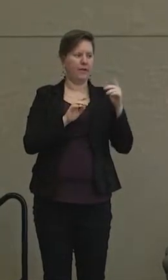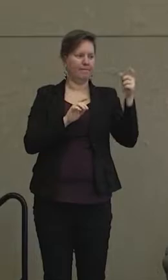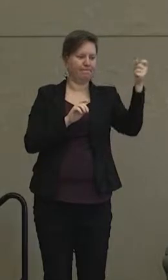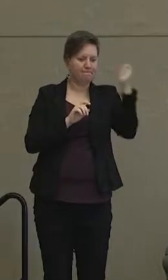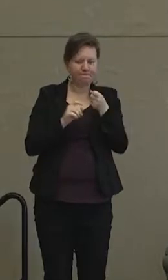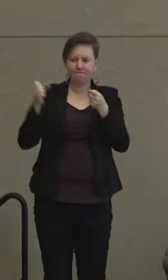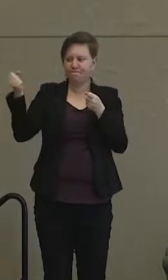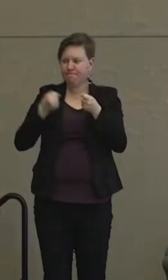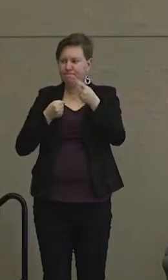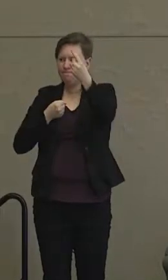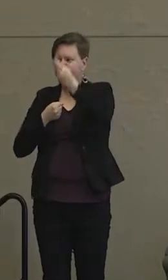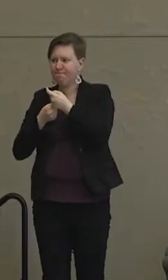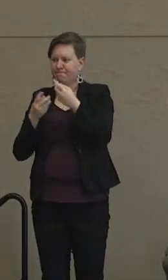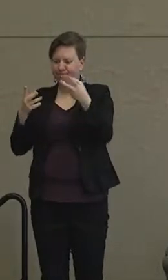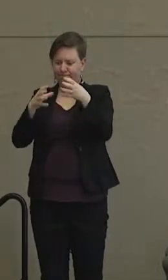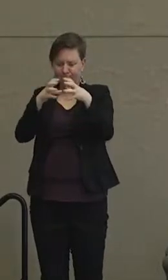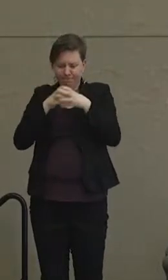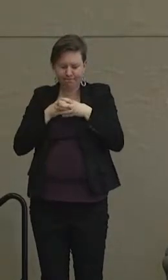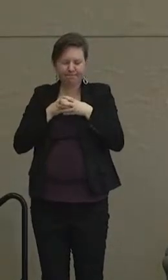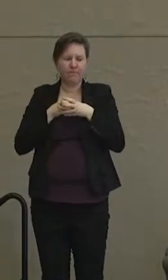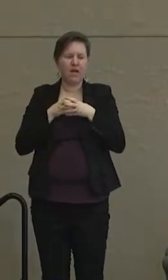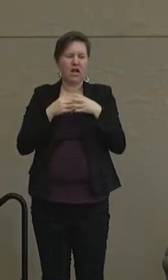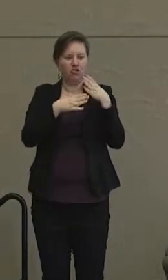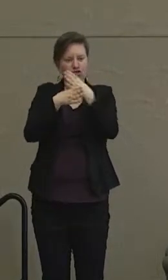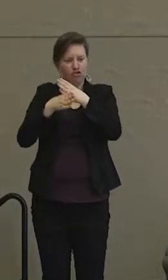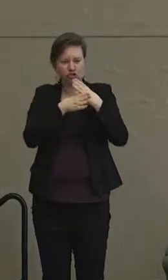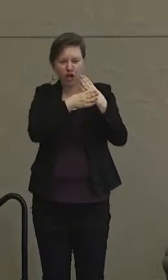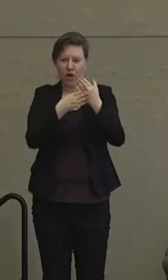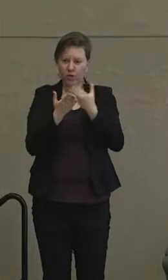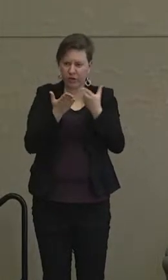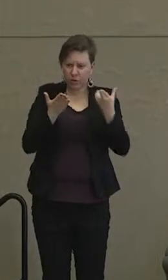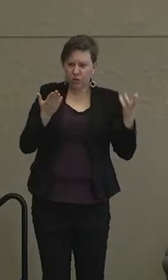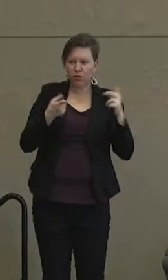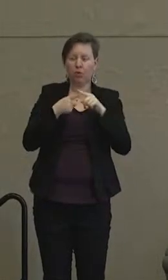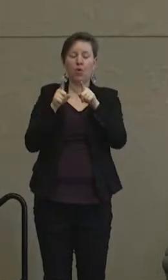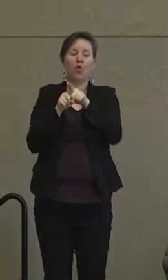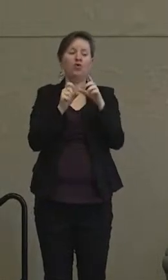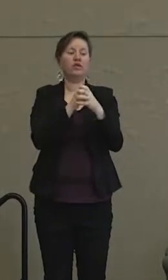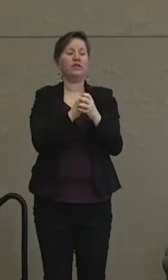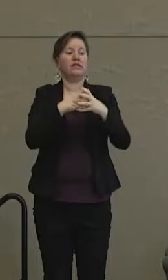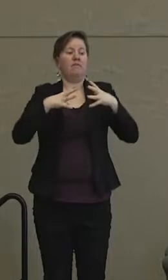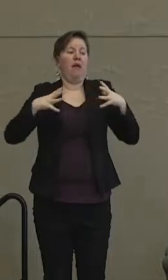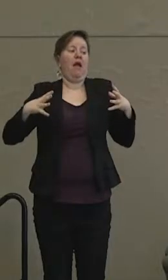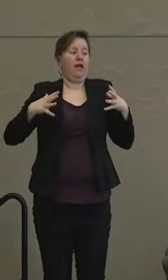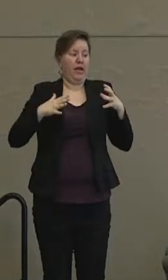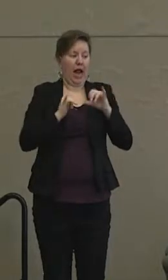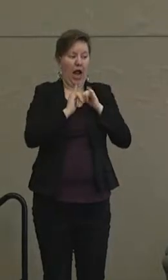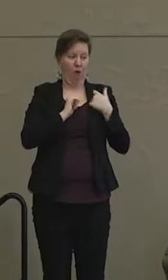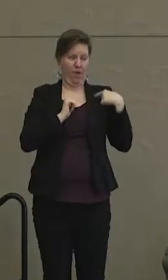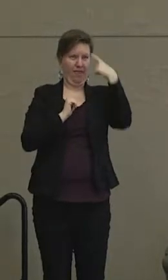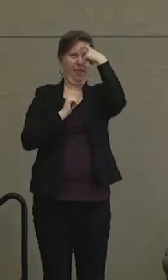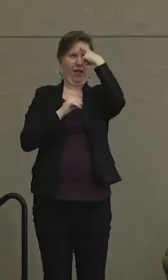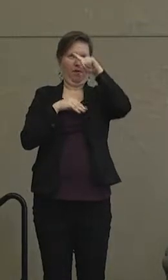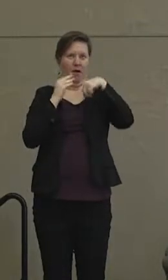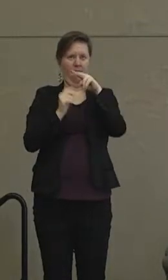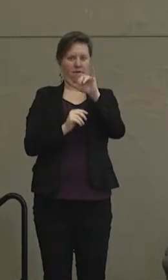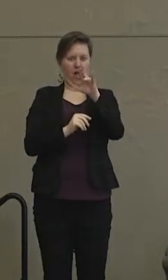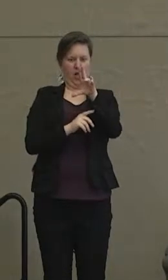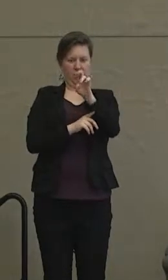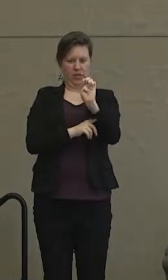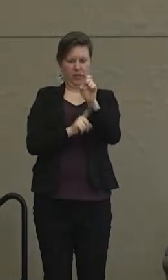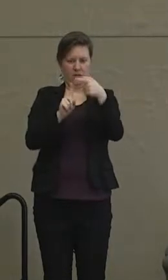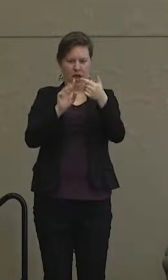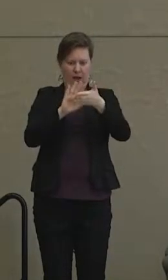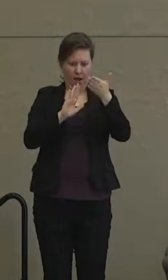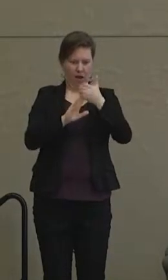cross-fertilization, if you will, both sharing resources, but also expanding the ways in which we think about how violence operates in